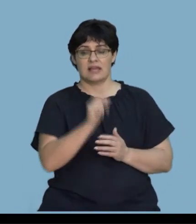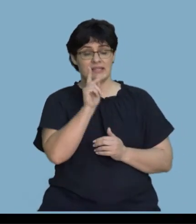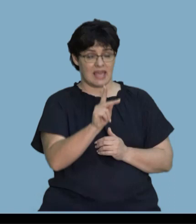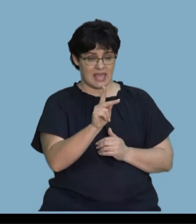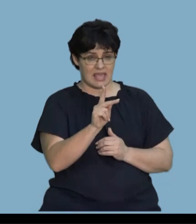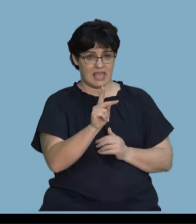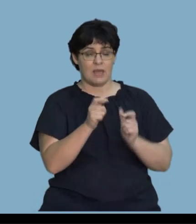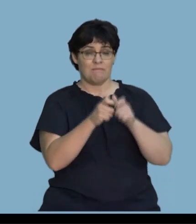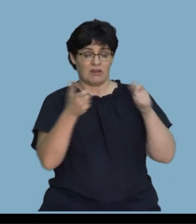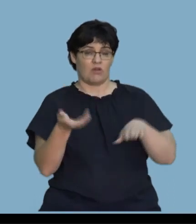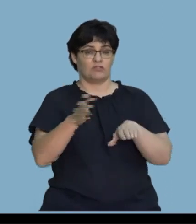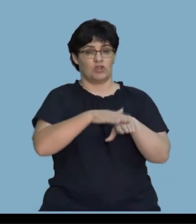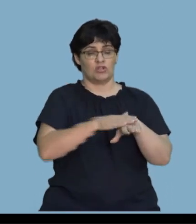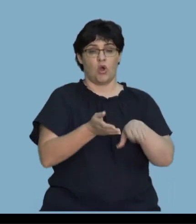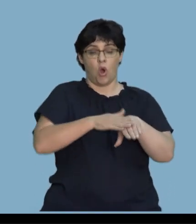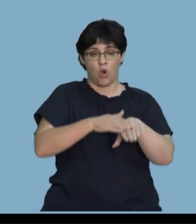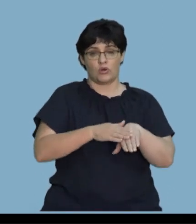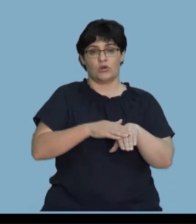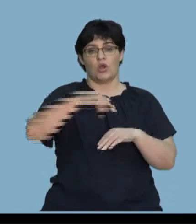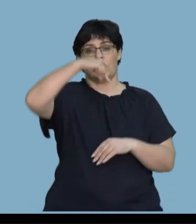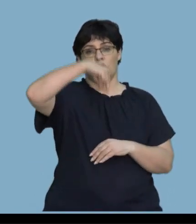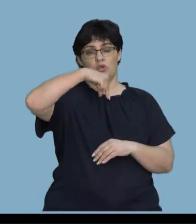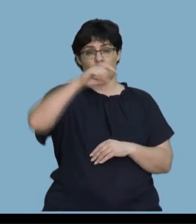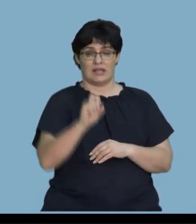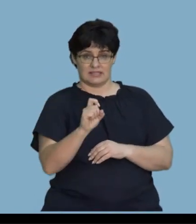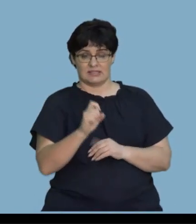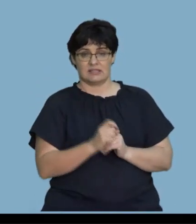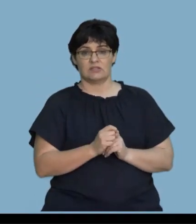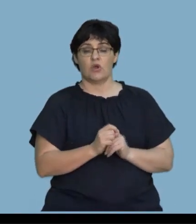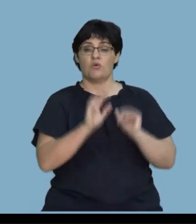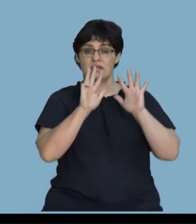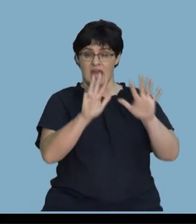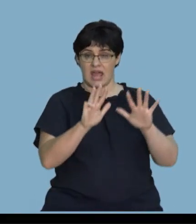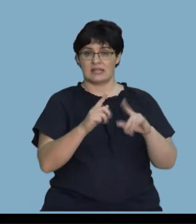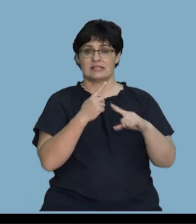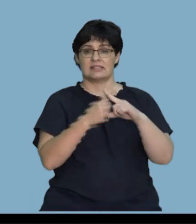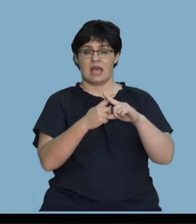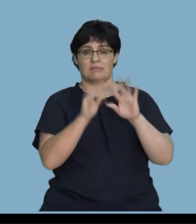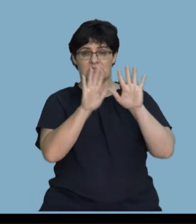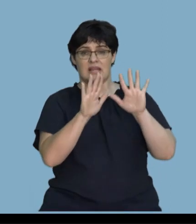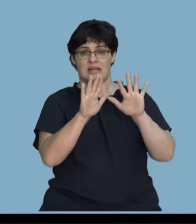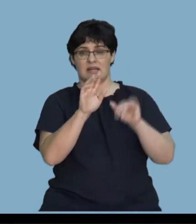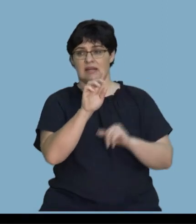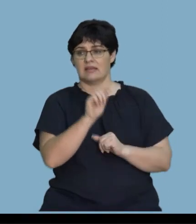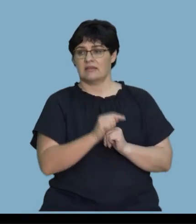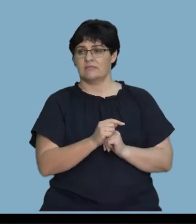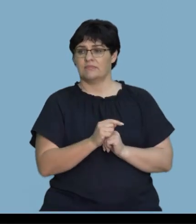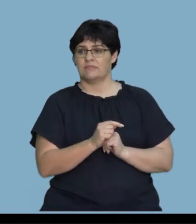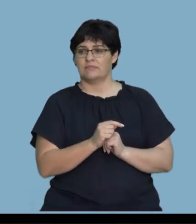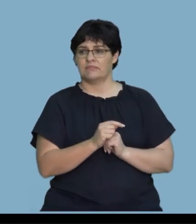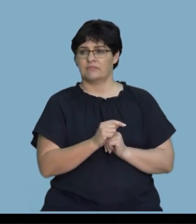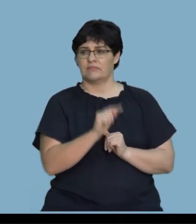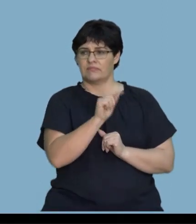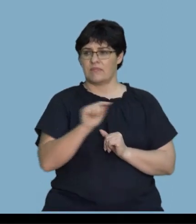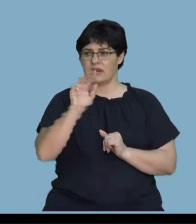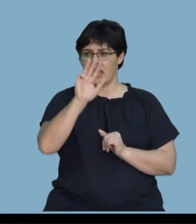of the charge on Qx. So K is 9 times 10 exponent 9, okay, multiplied by the